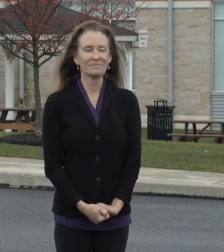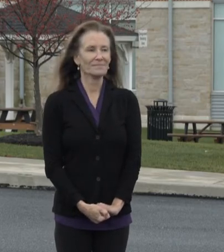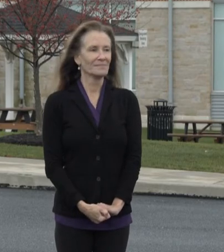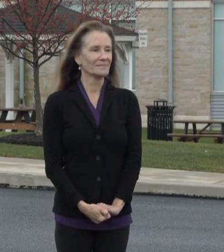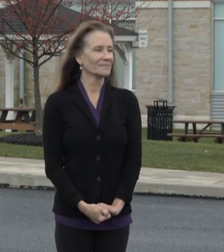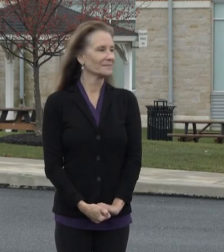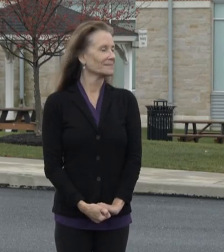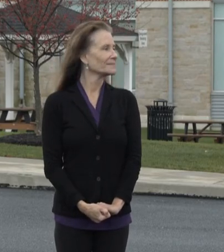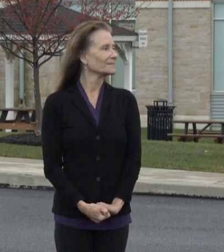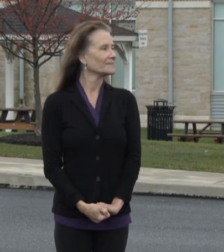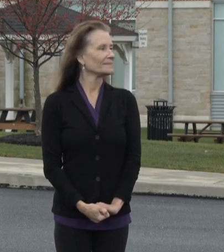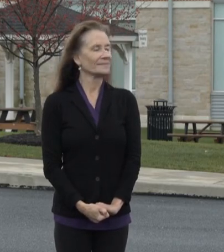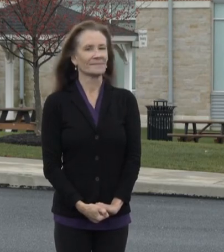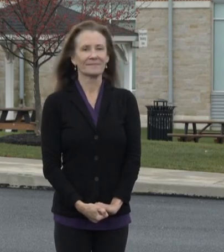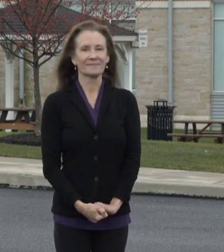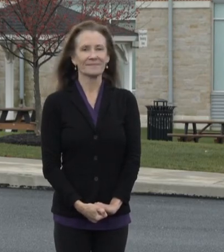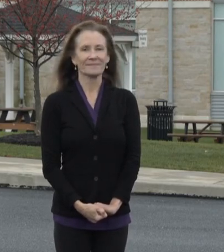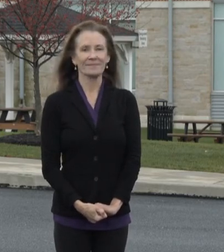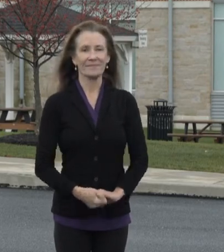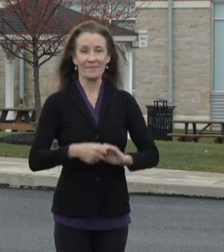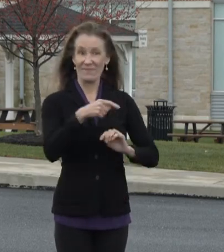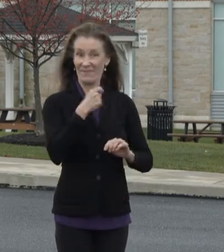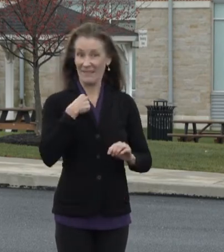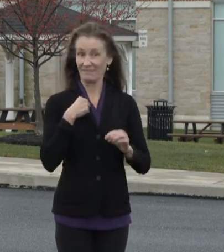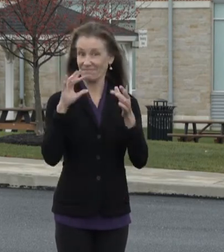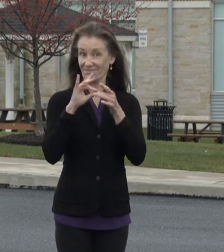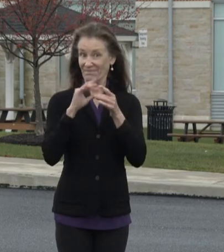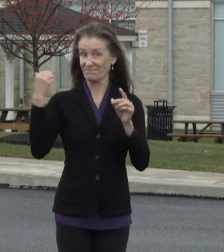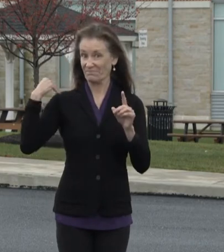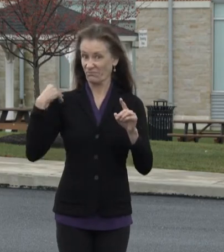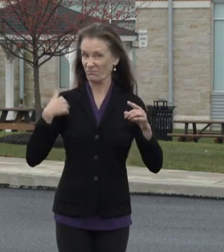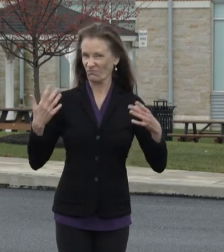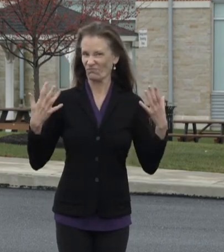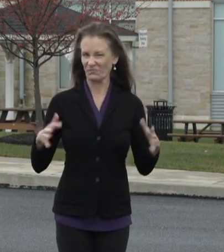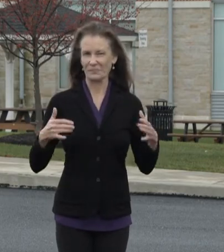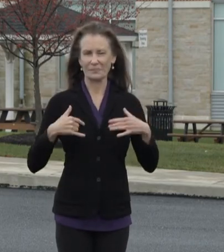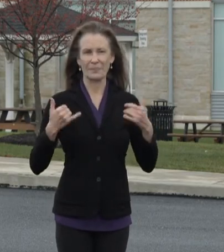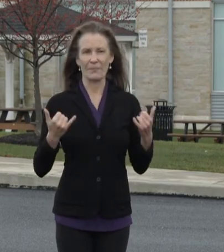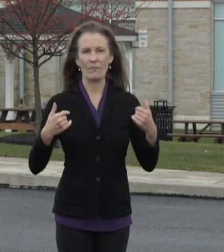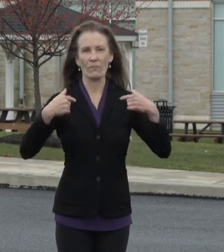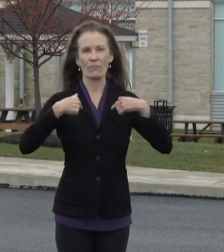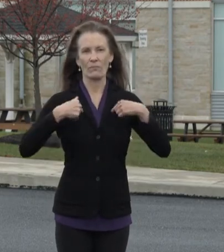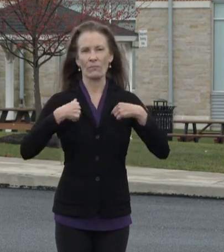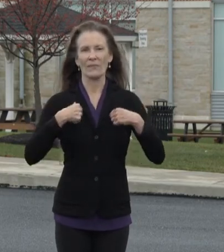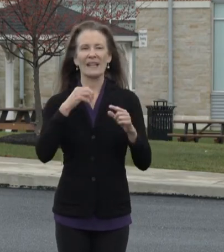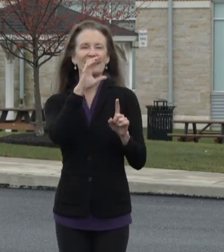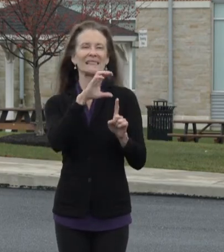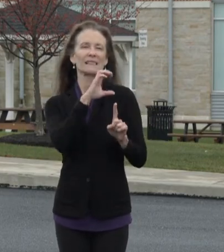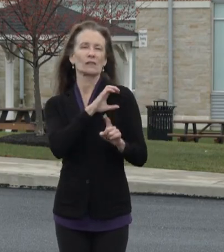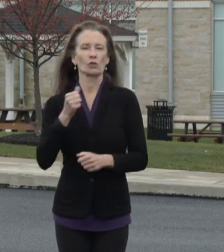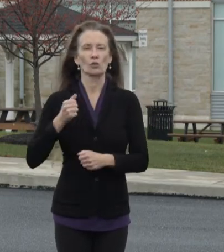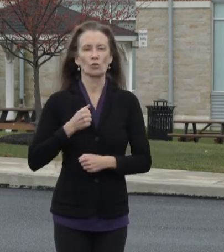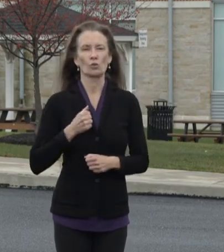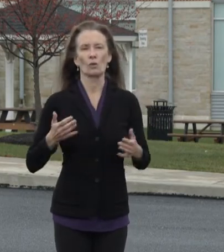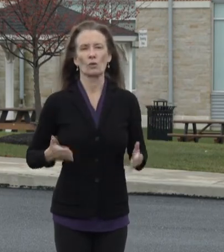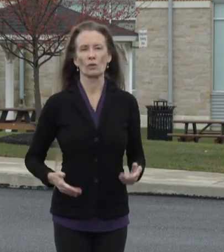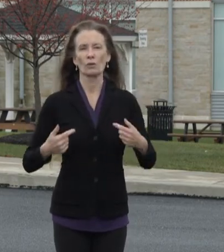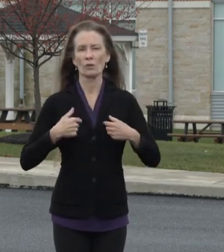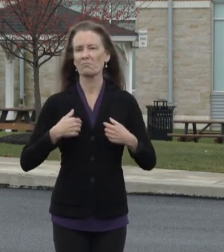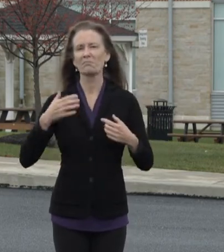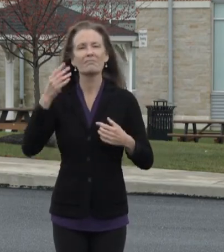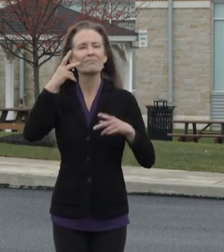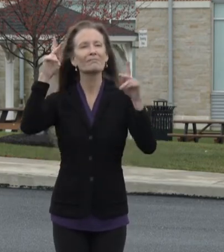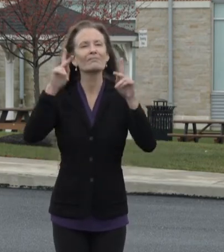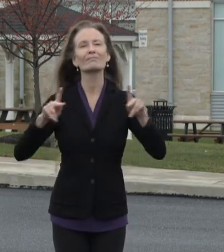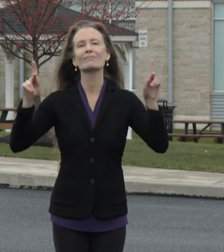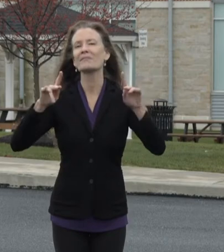As I was speaking before, we are citizen soldiers, and so when we're called out to state active duty, our